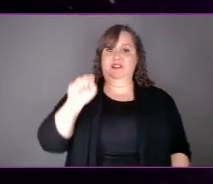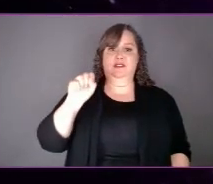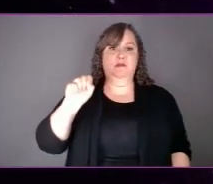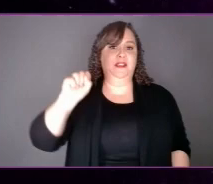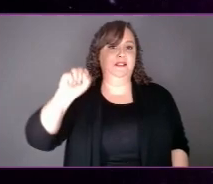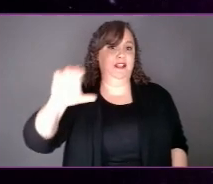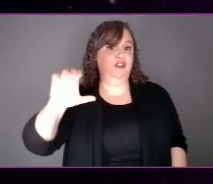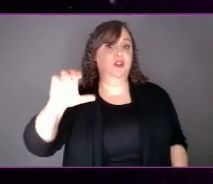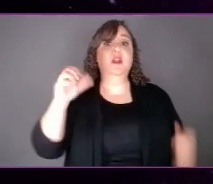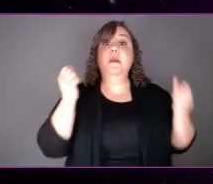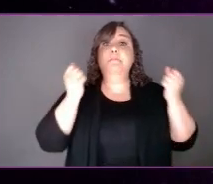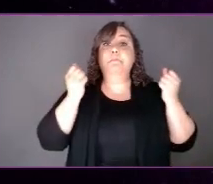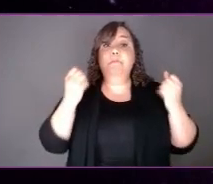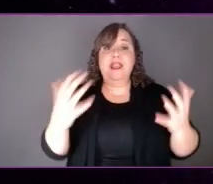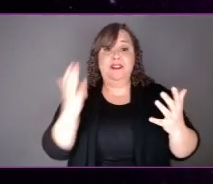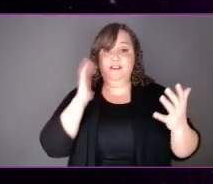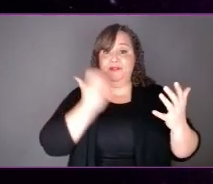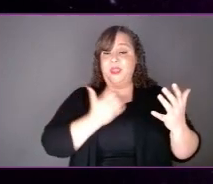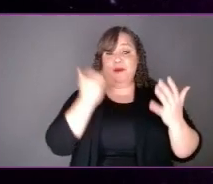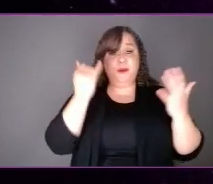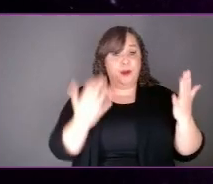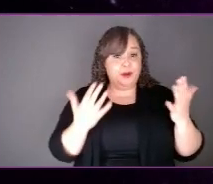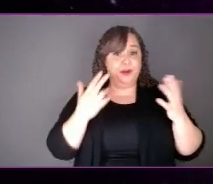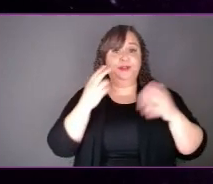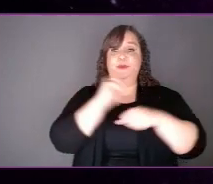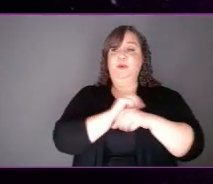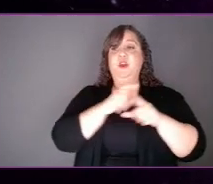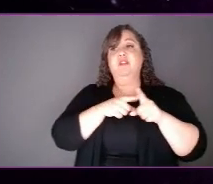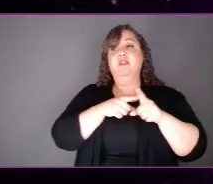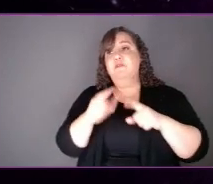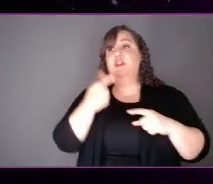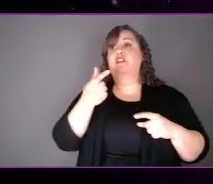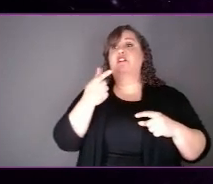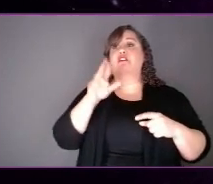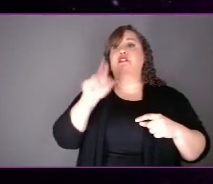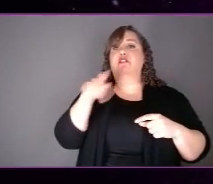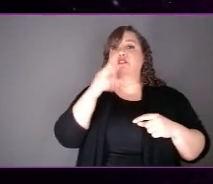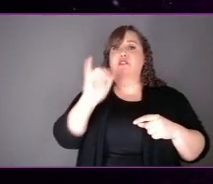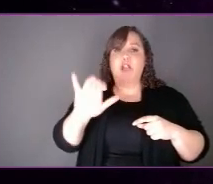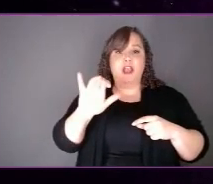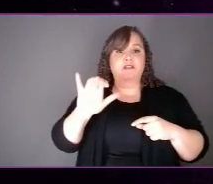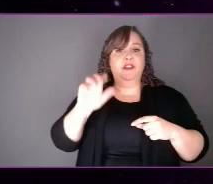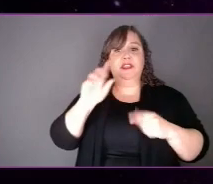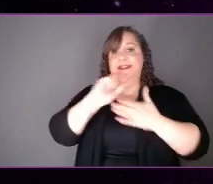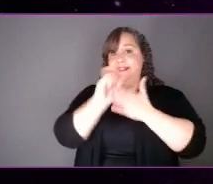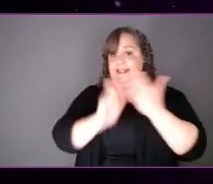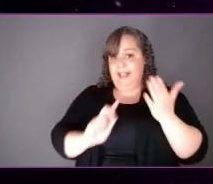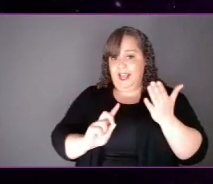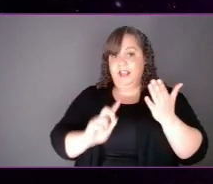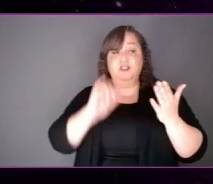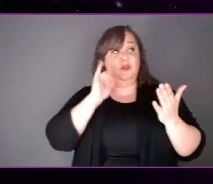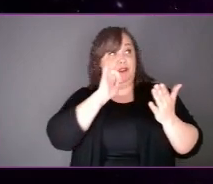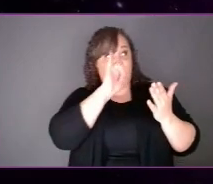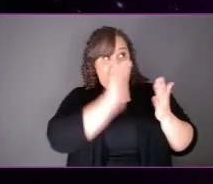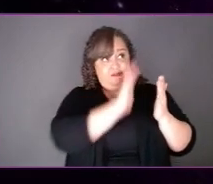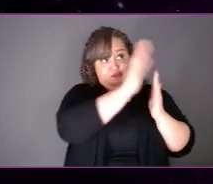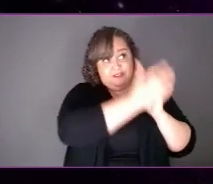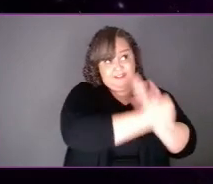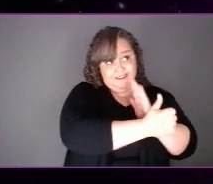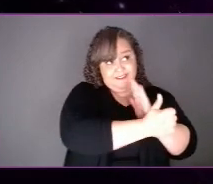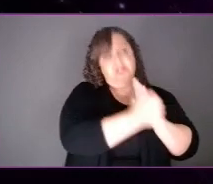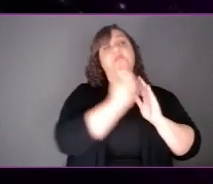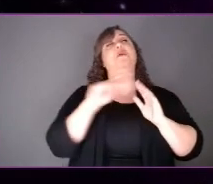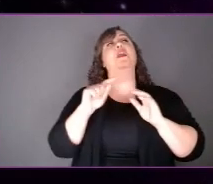that graphic design type field as well. So if that's part of your skill sets, I encourage you to maybe search by keyword